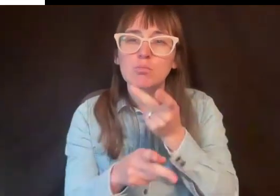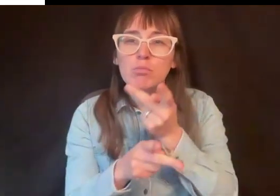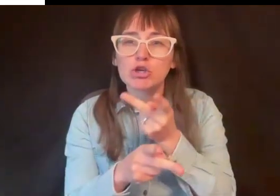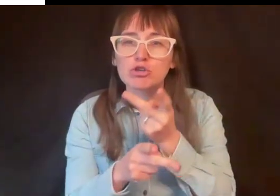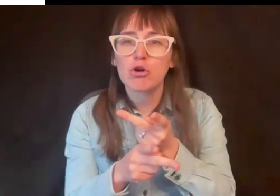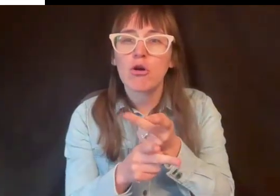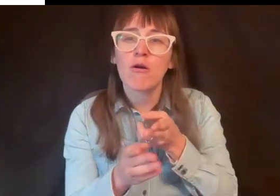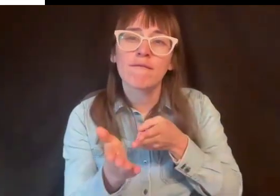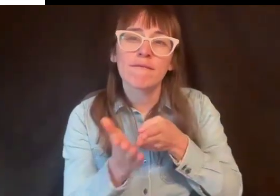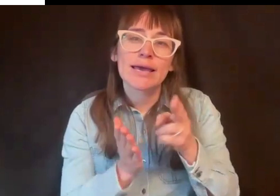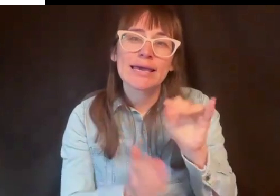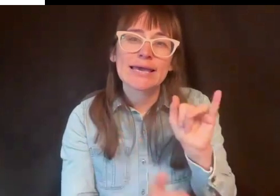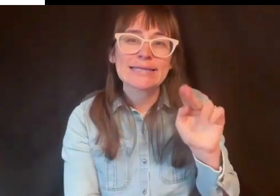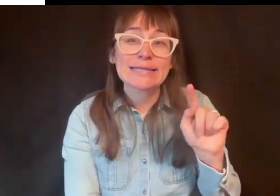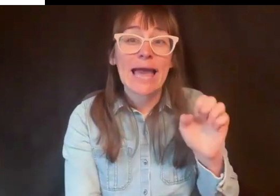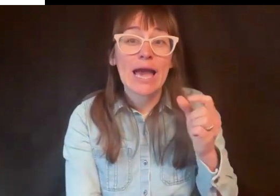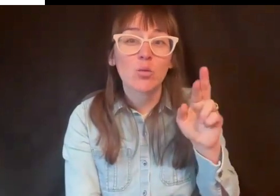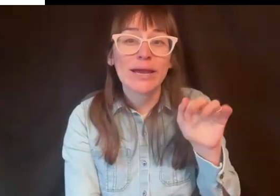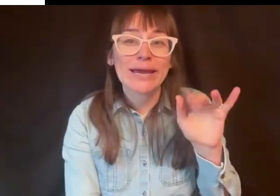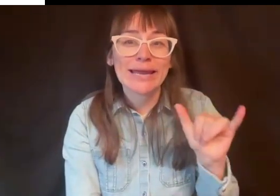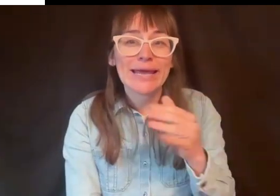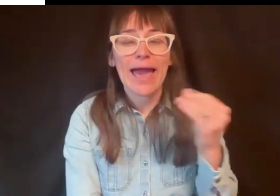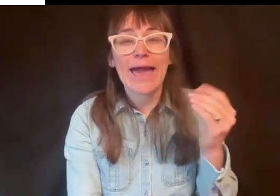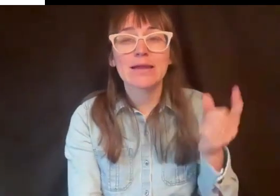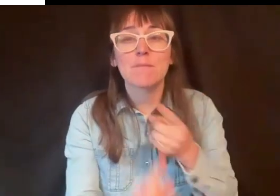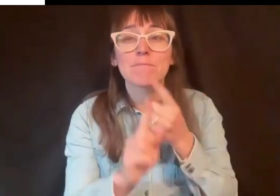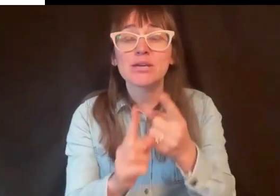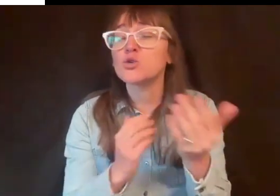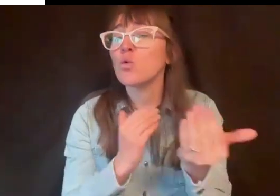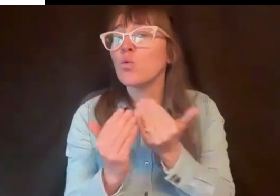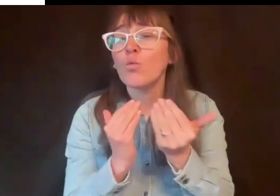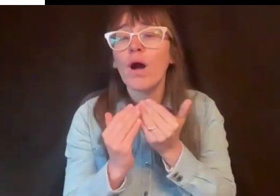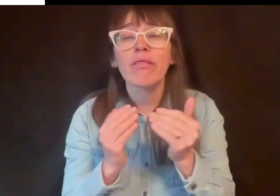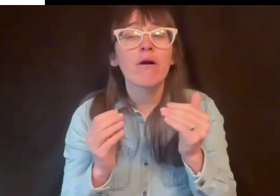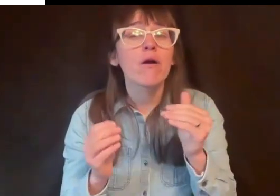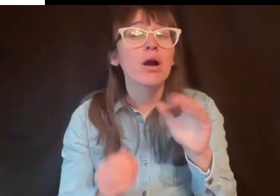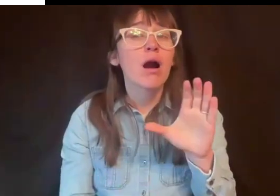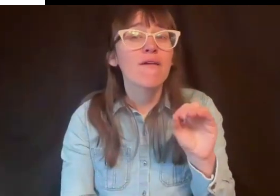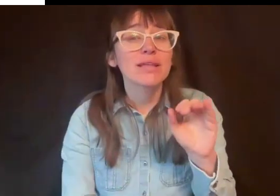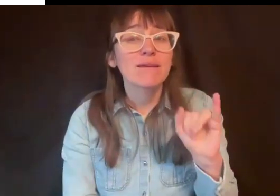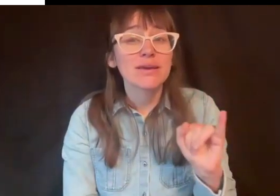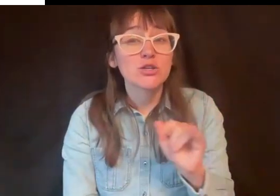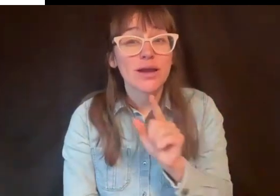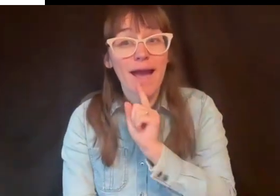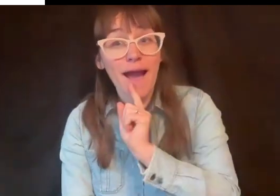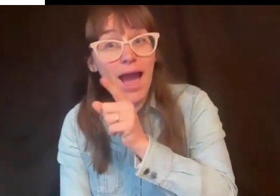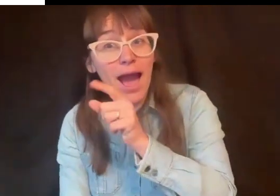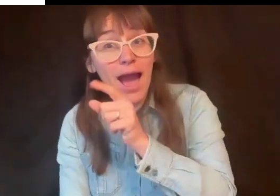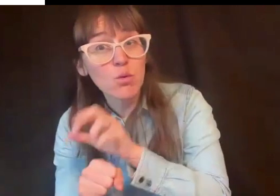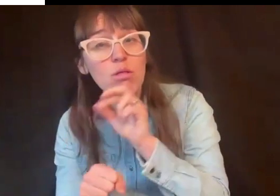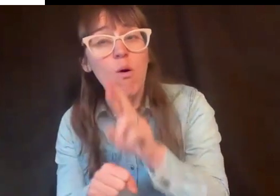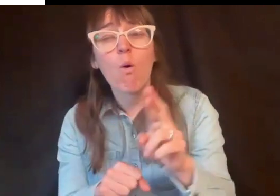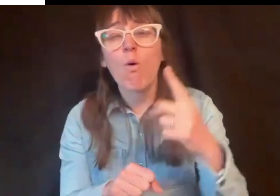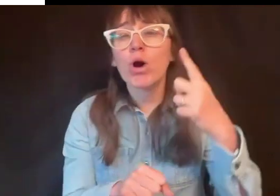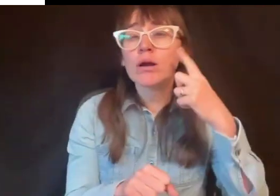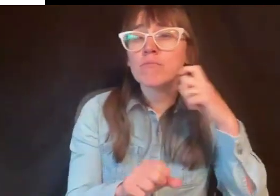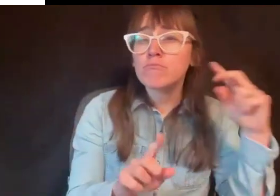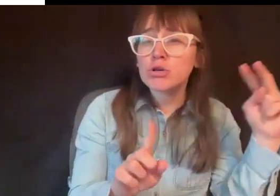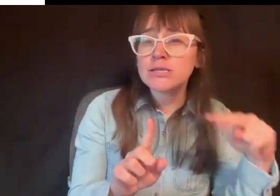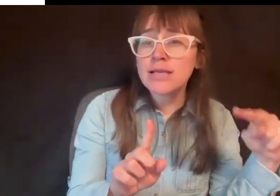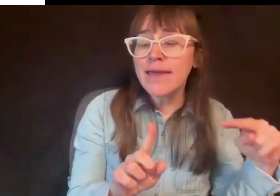of the Act. I'm going to say this again because it's important. Whether the potential conflict of interest is actual or perceived, it